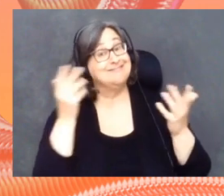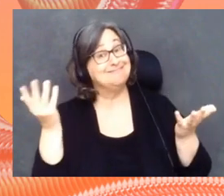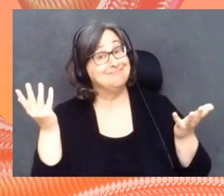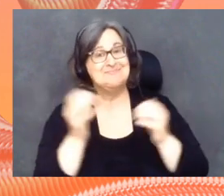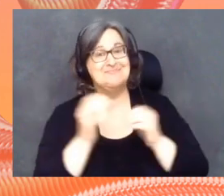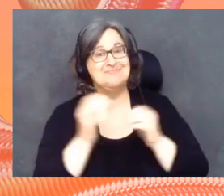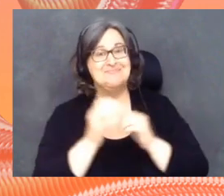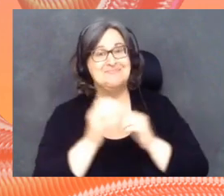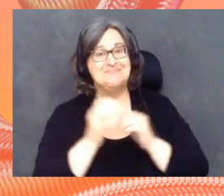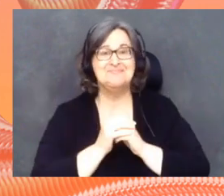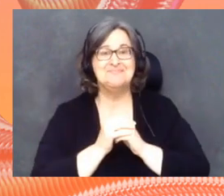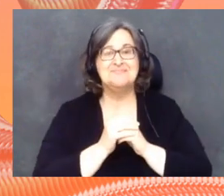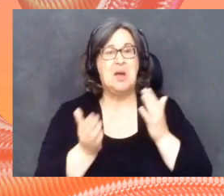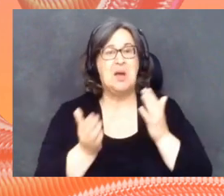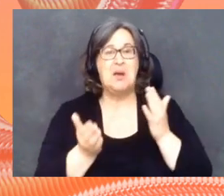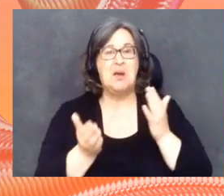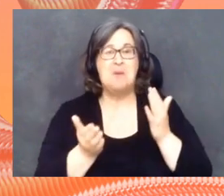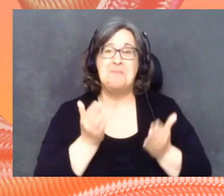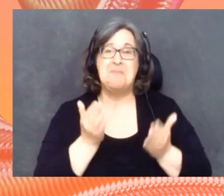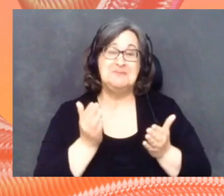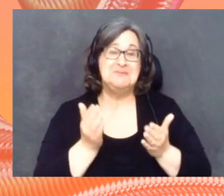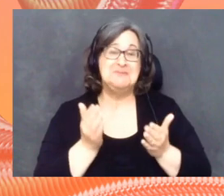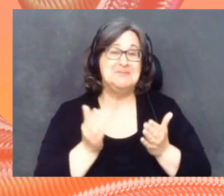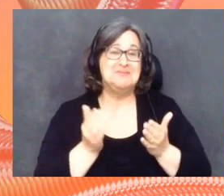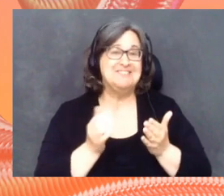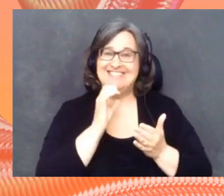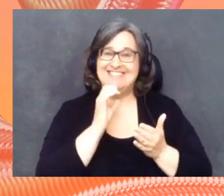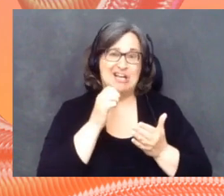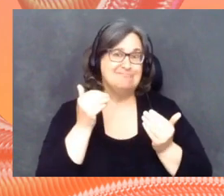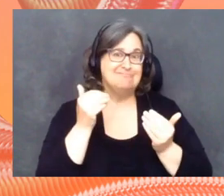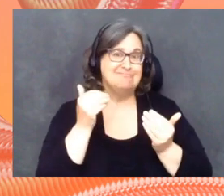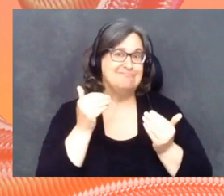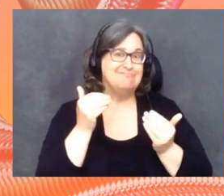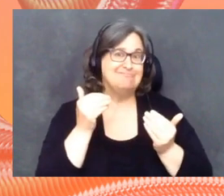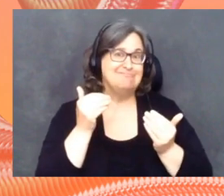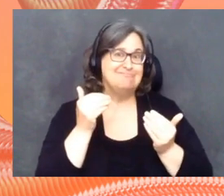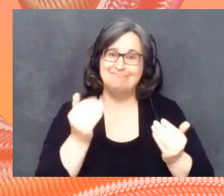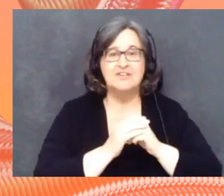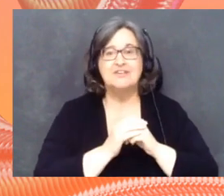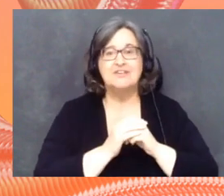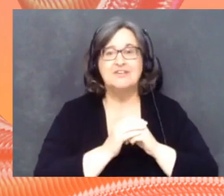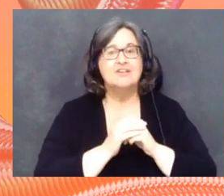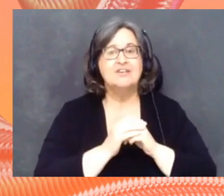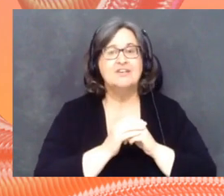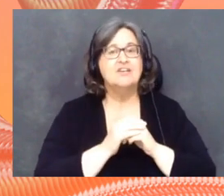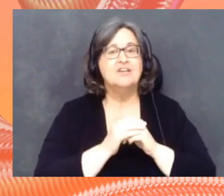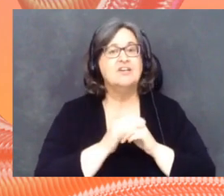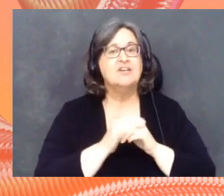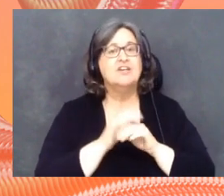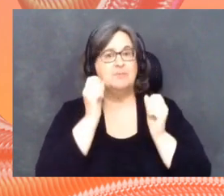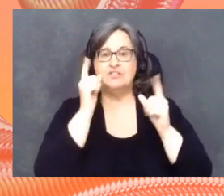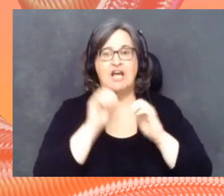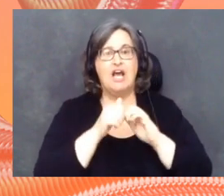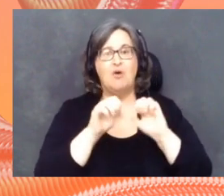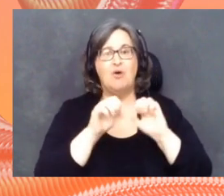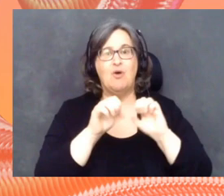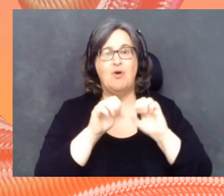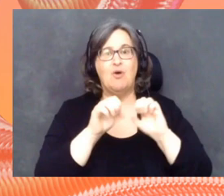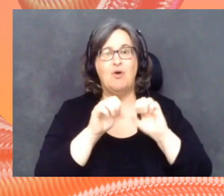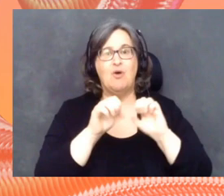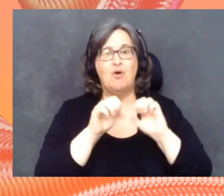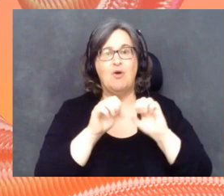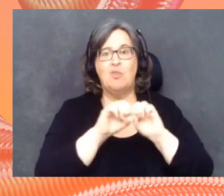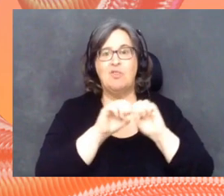maybe it's not going to get us anywhere. Like, no one can be surprised about how these systems work anymore. It's all